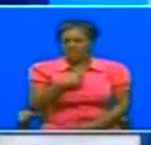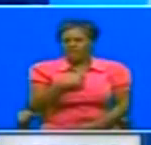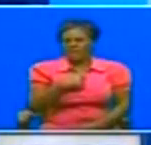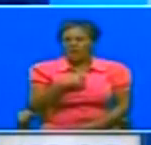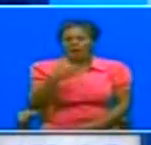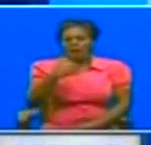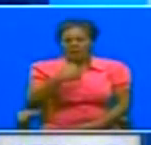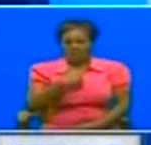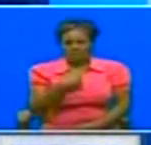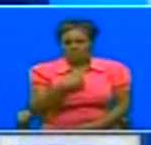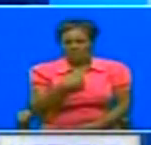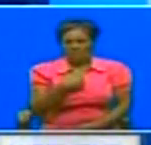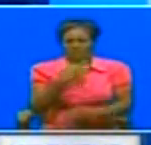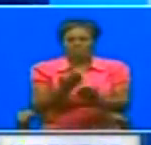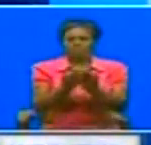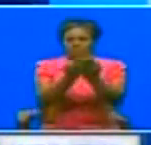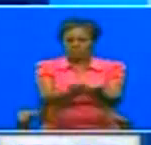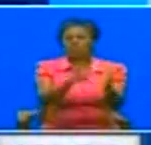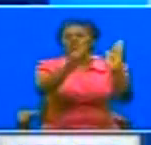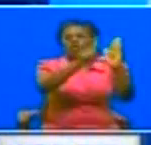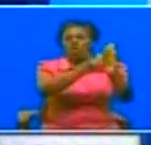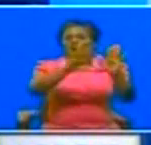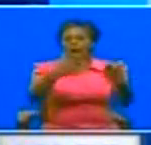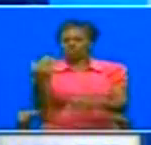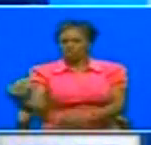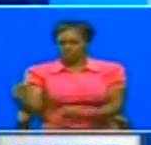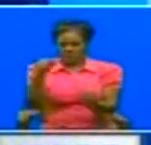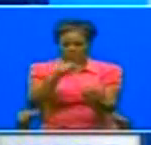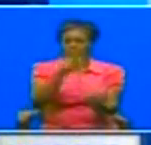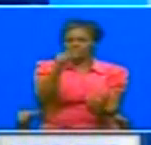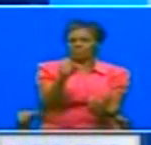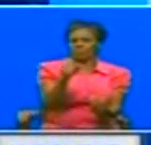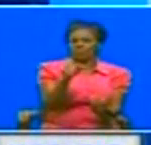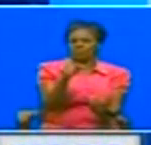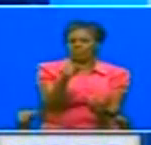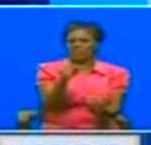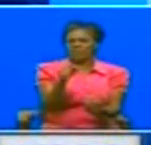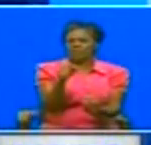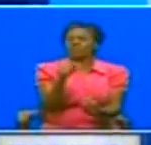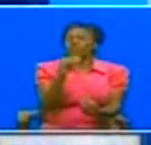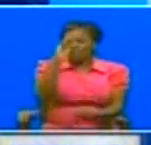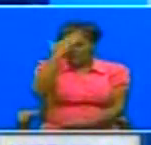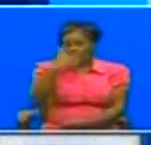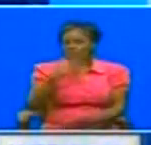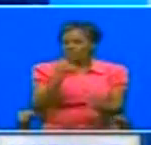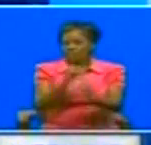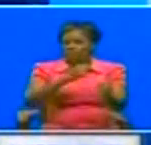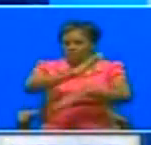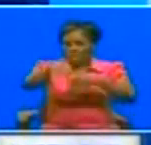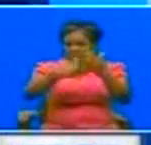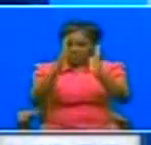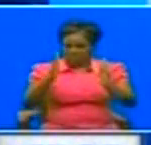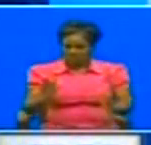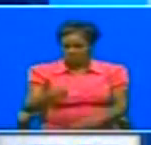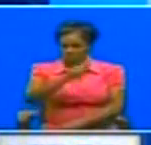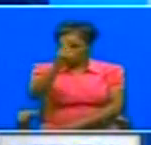that there are provisions within the law as to how children will be tested. So that is not in doubt. But everybody asks about